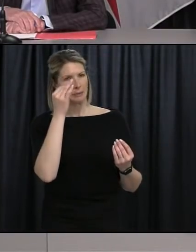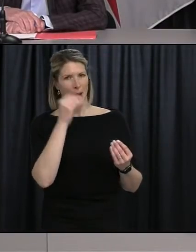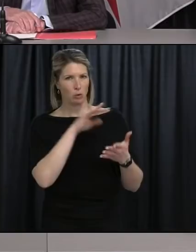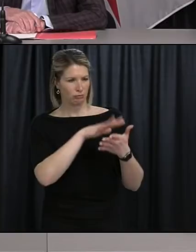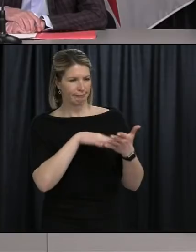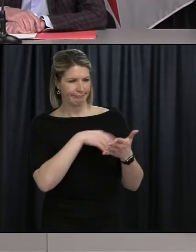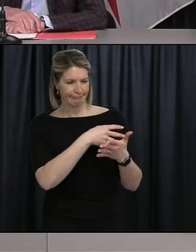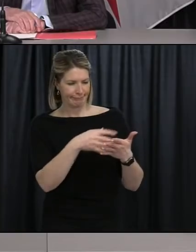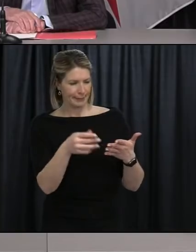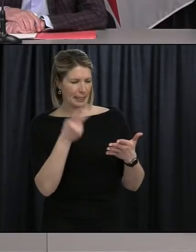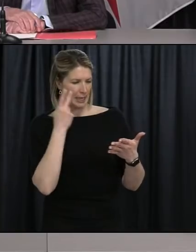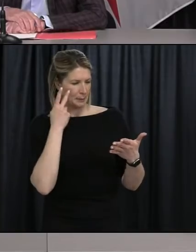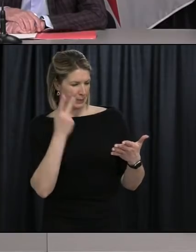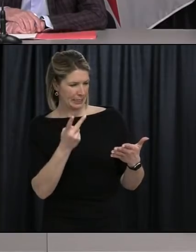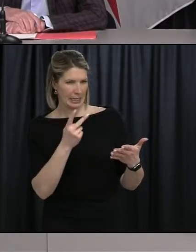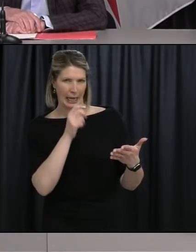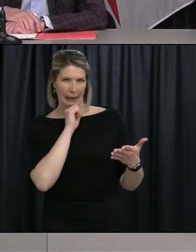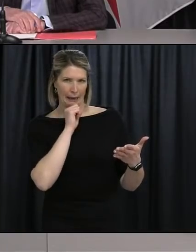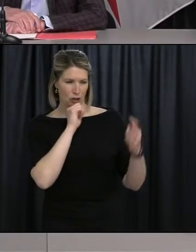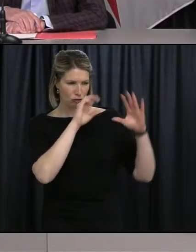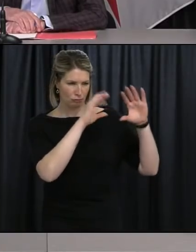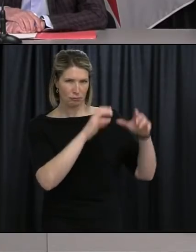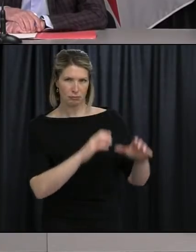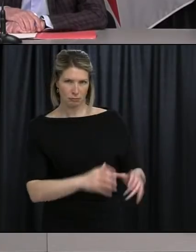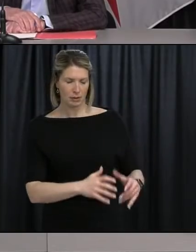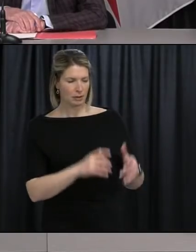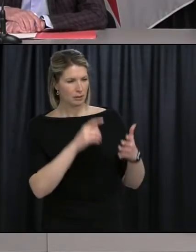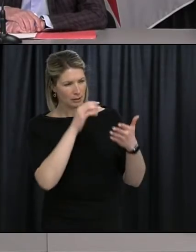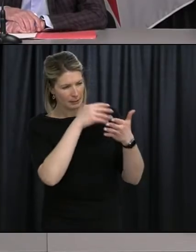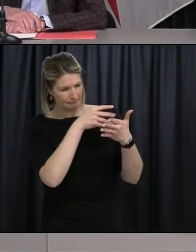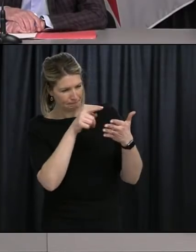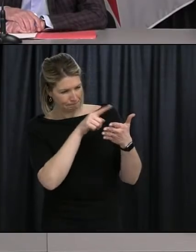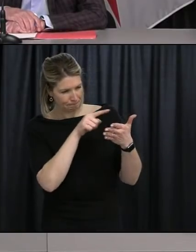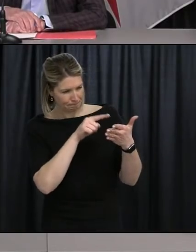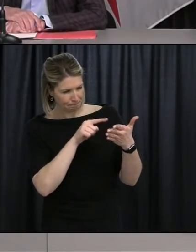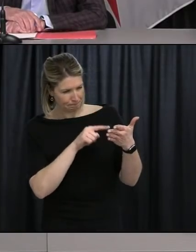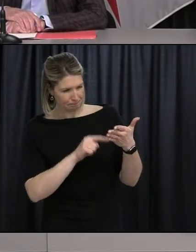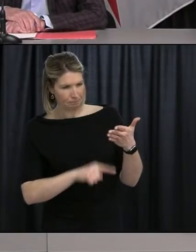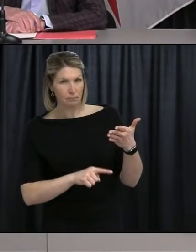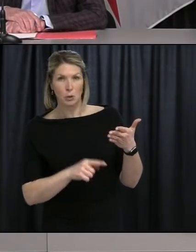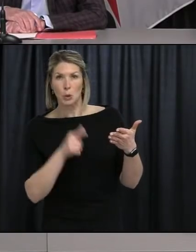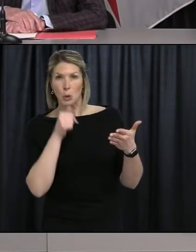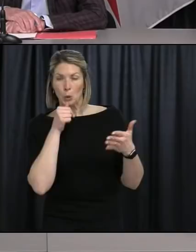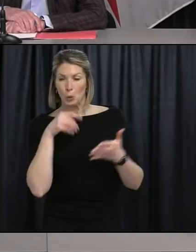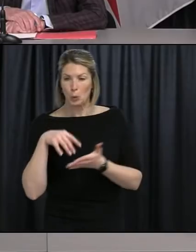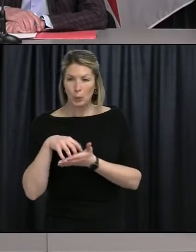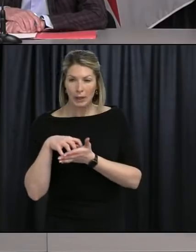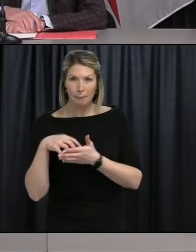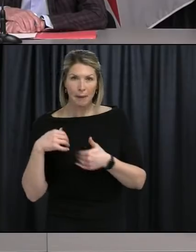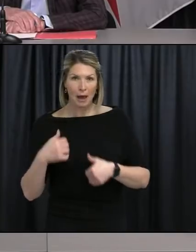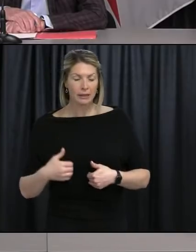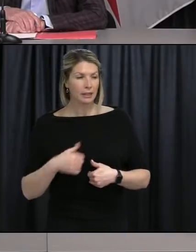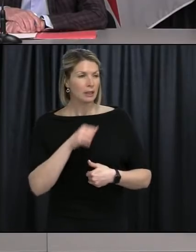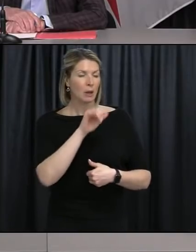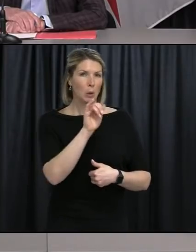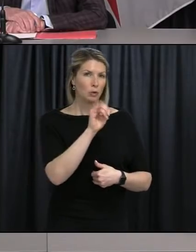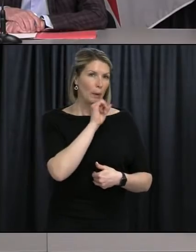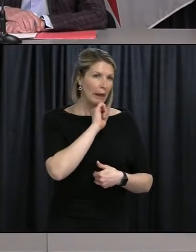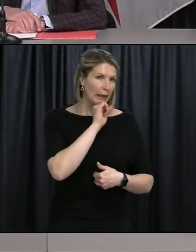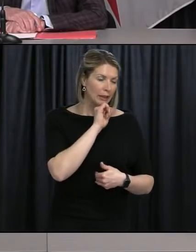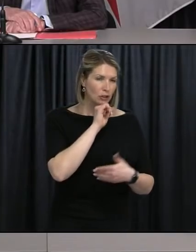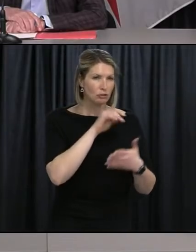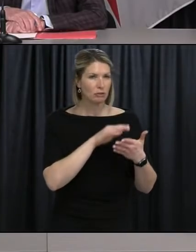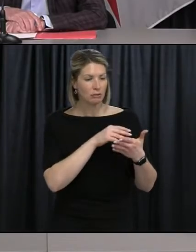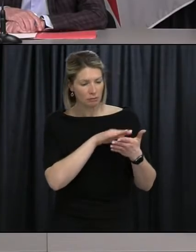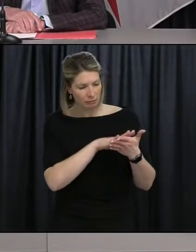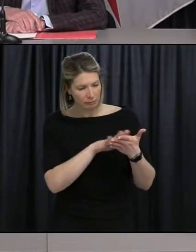of those who are most vulnerable to contracting the disease and maybe not faring as well through it. But right now across